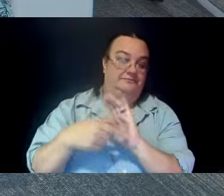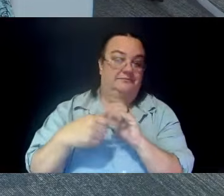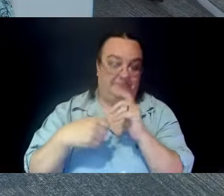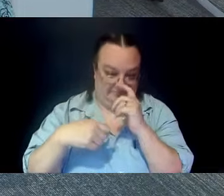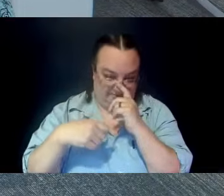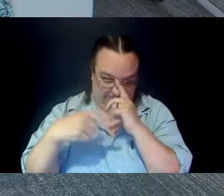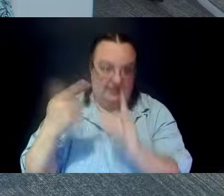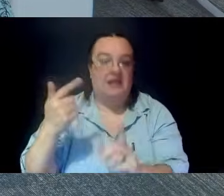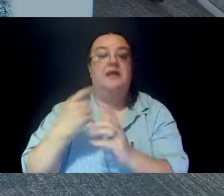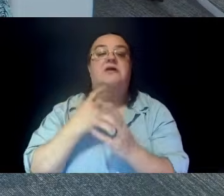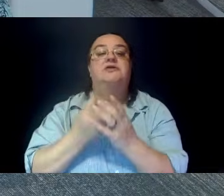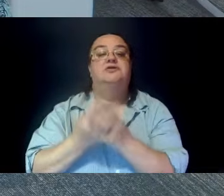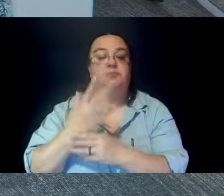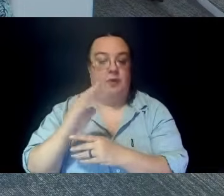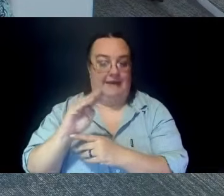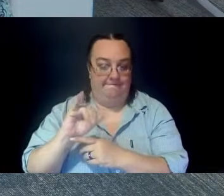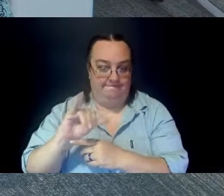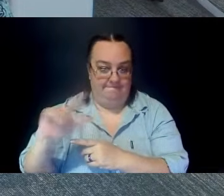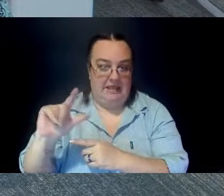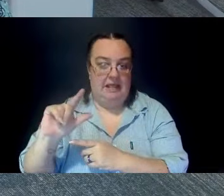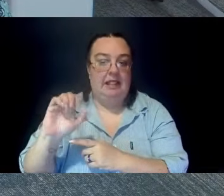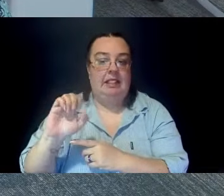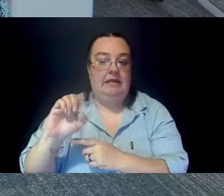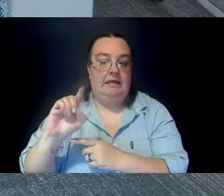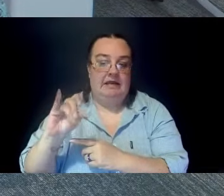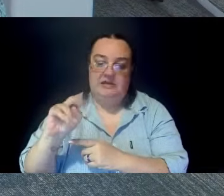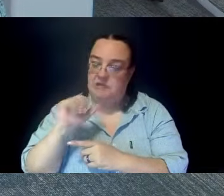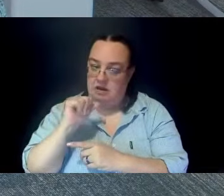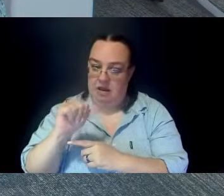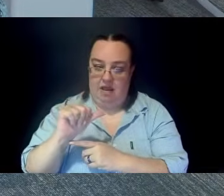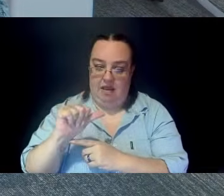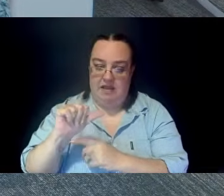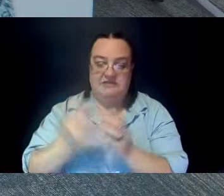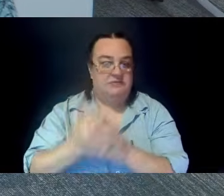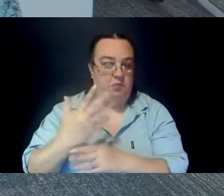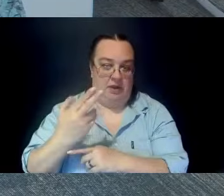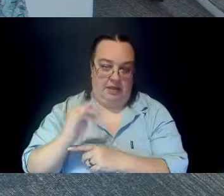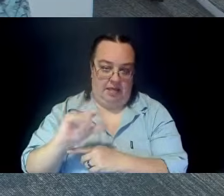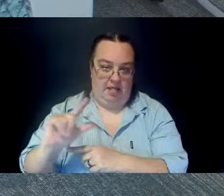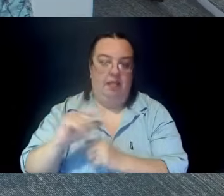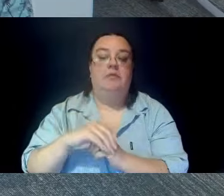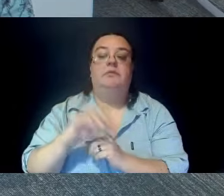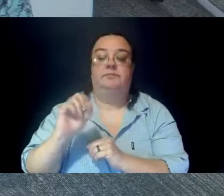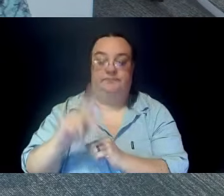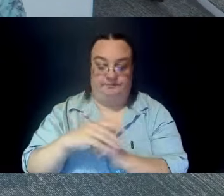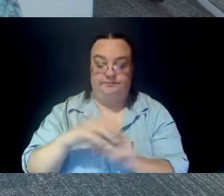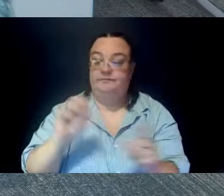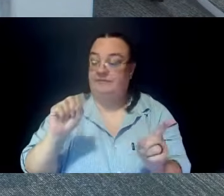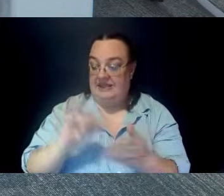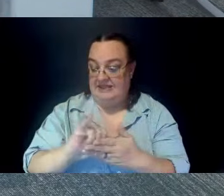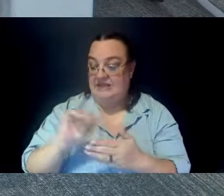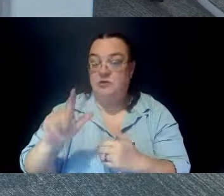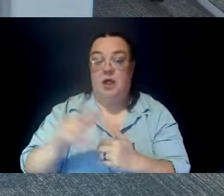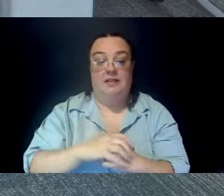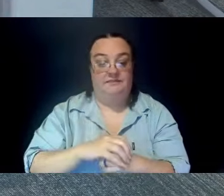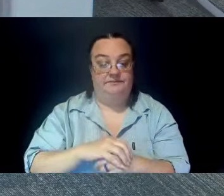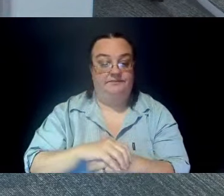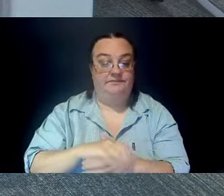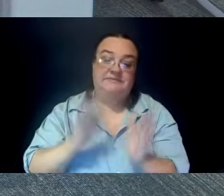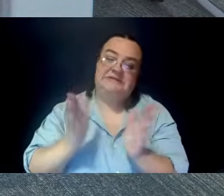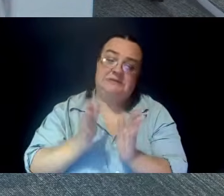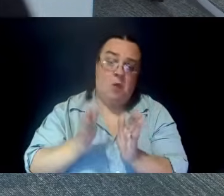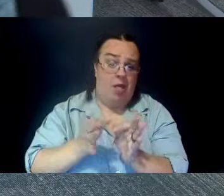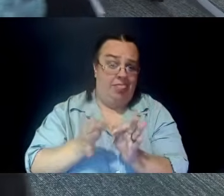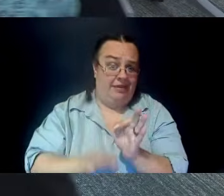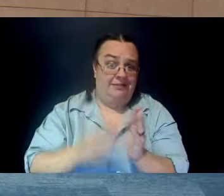Oh, it's Spring Mill Edition? it should say Spring Mill, yeah, Okay. that's all. Small thing.